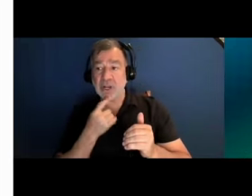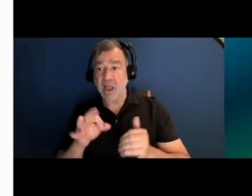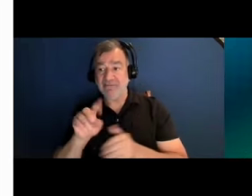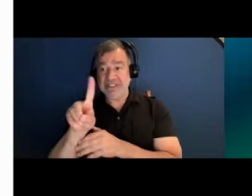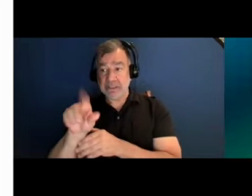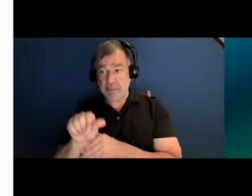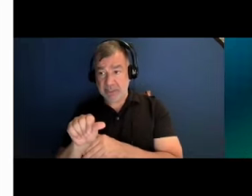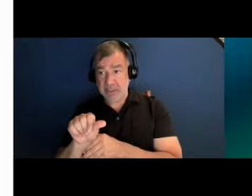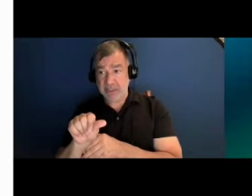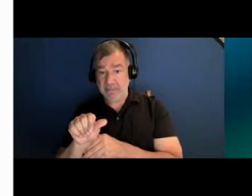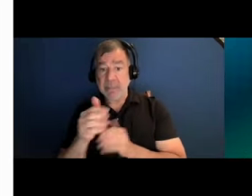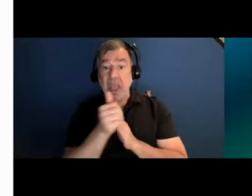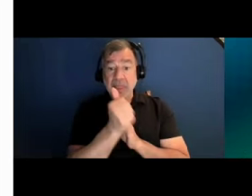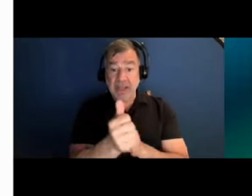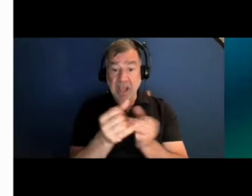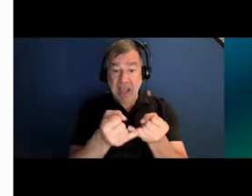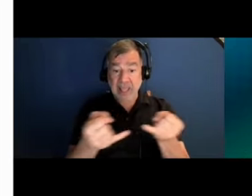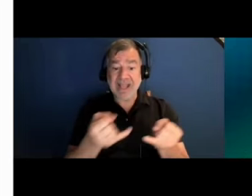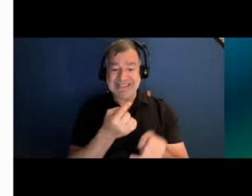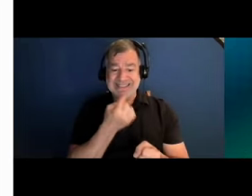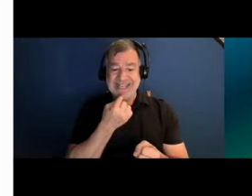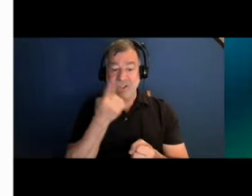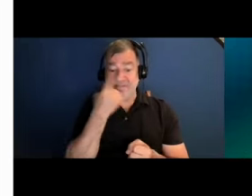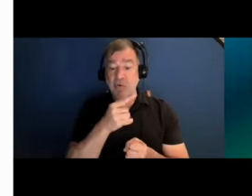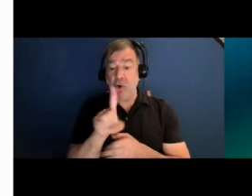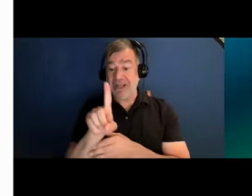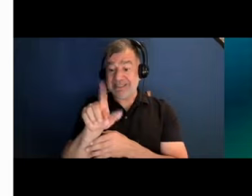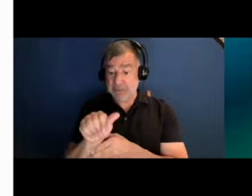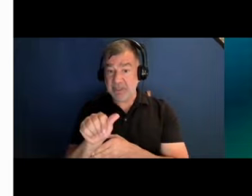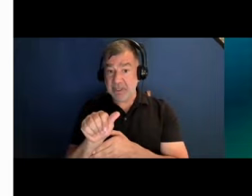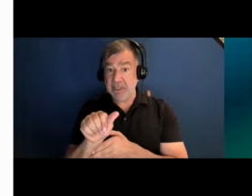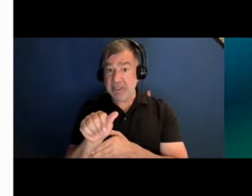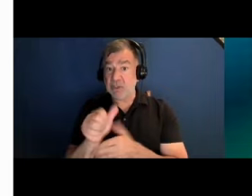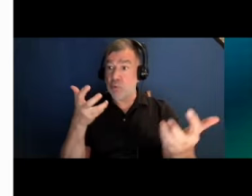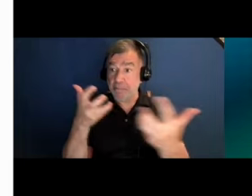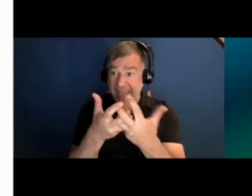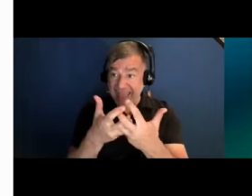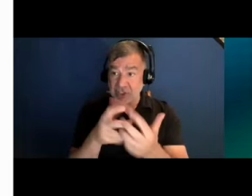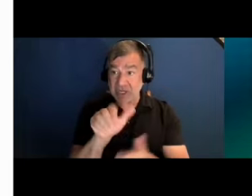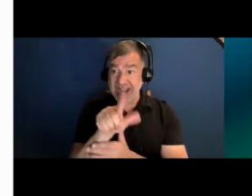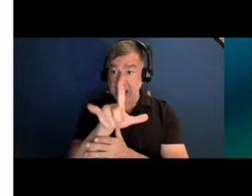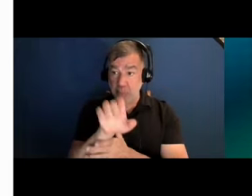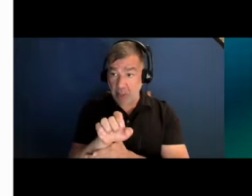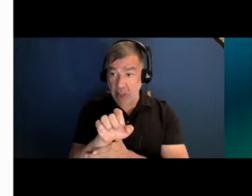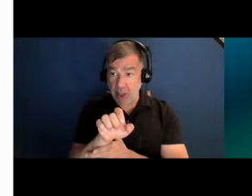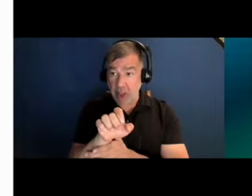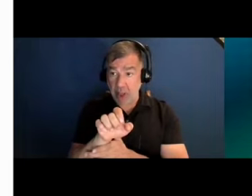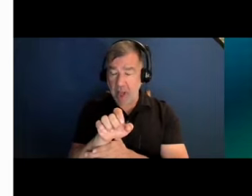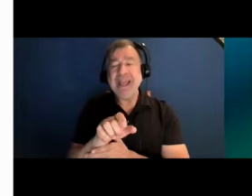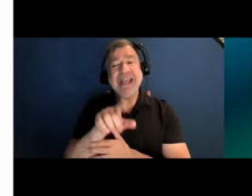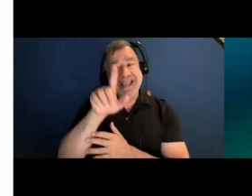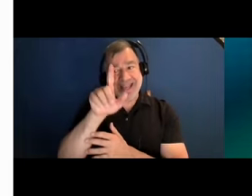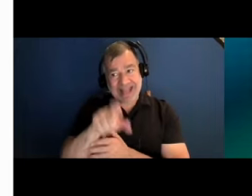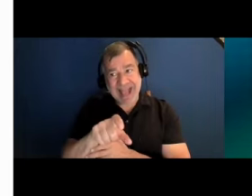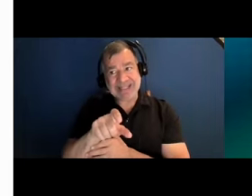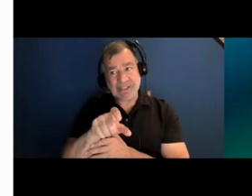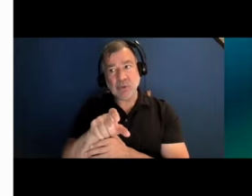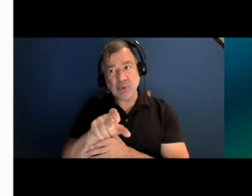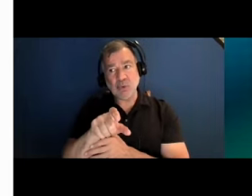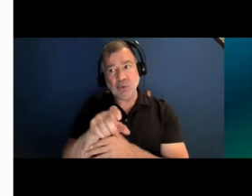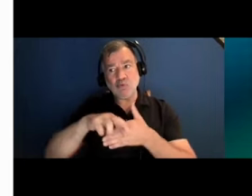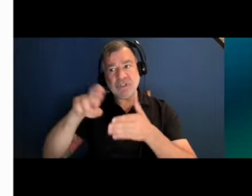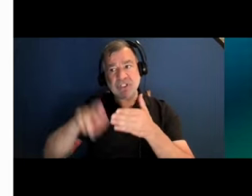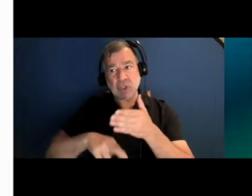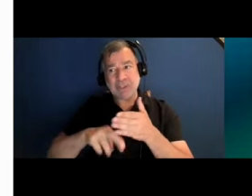are saying that for a disability to count, it must result in severe and